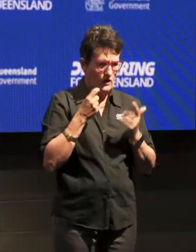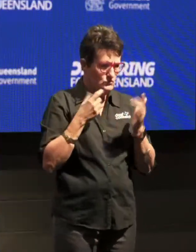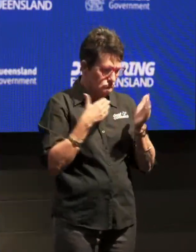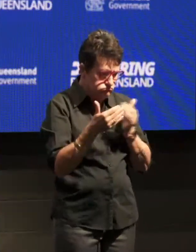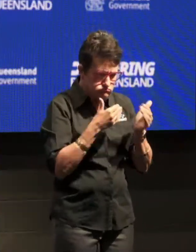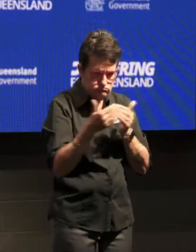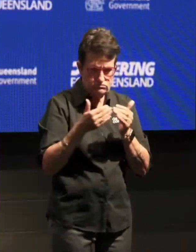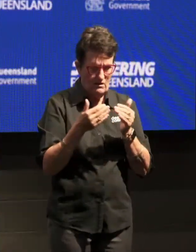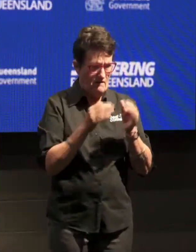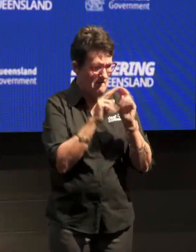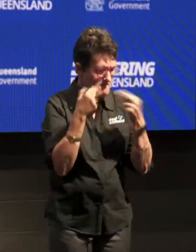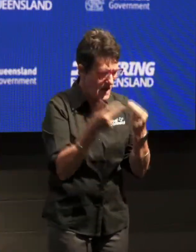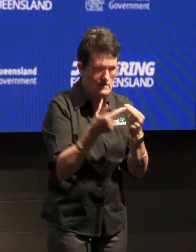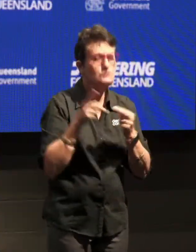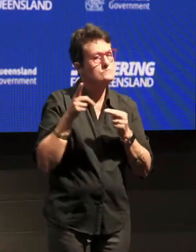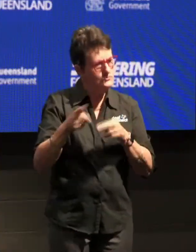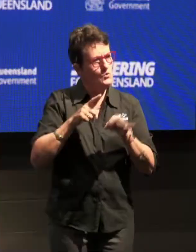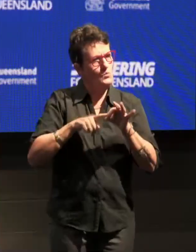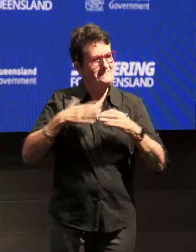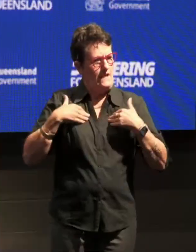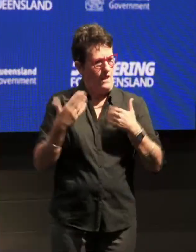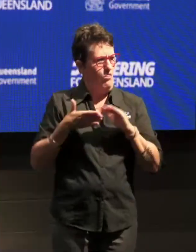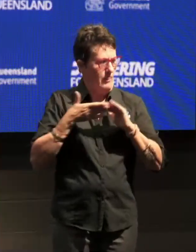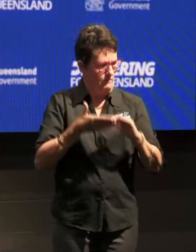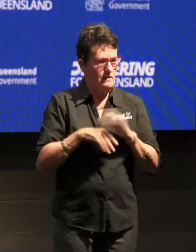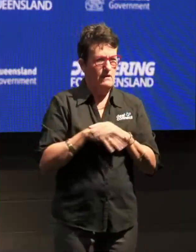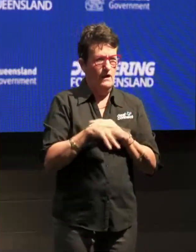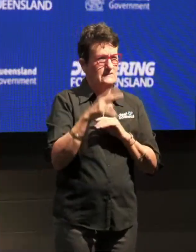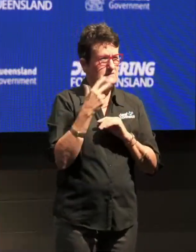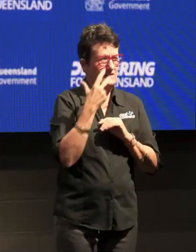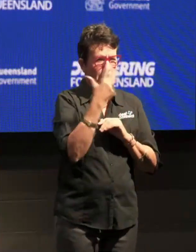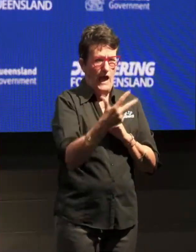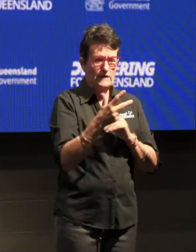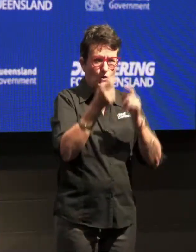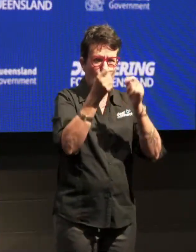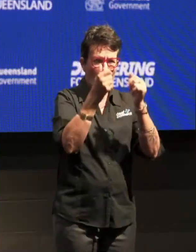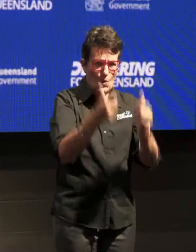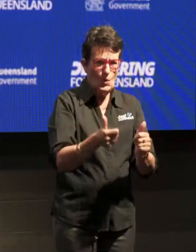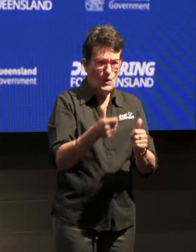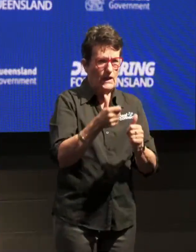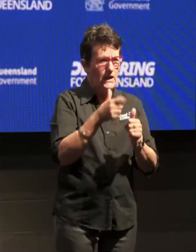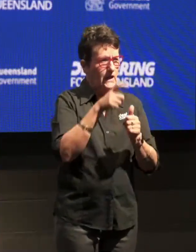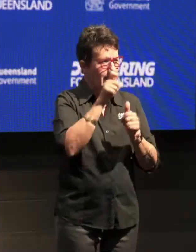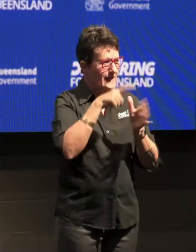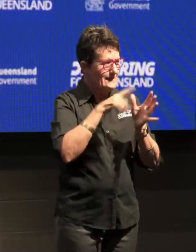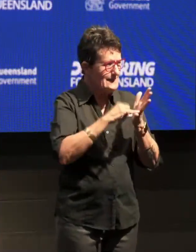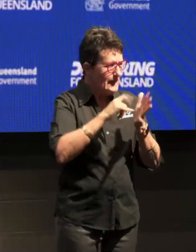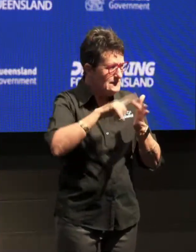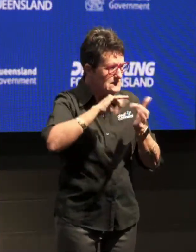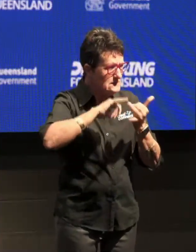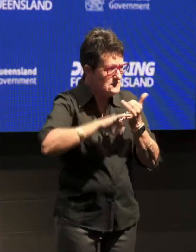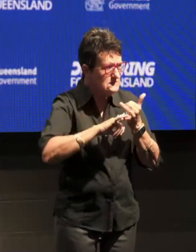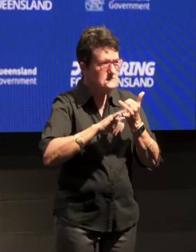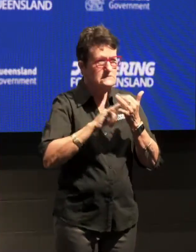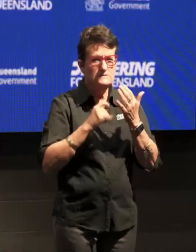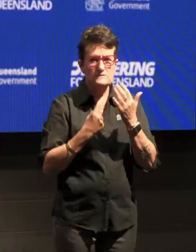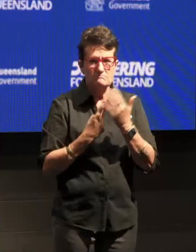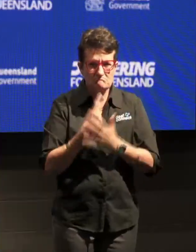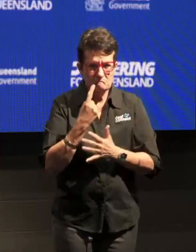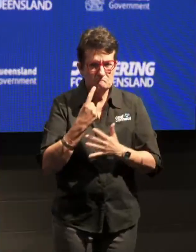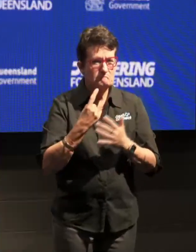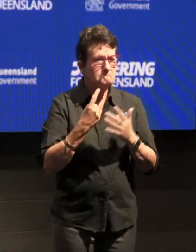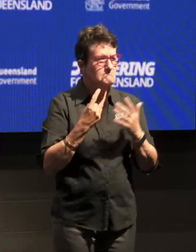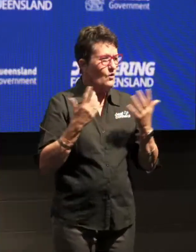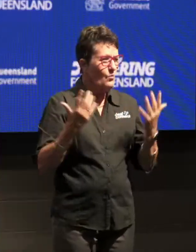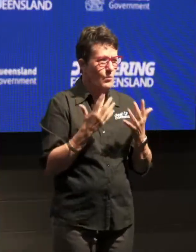families prepared, and I'm very grateful for that. I mentioned that there were 8 melioidosis cases yesterday. That remains the case, but I thought I'd provide an update